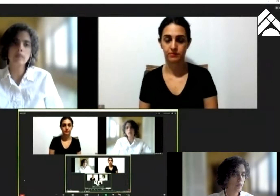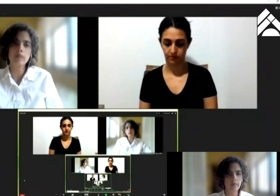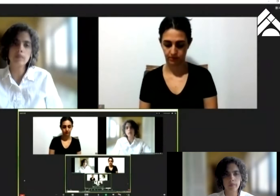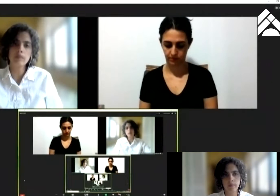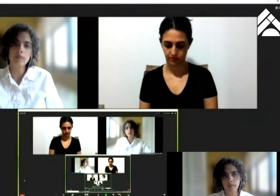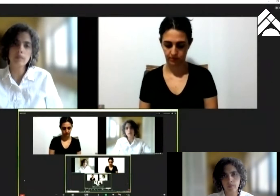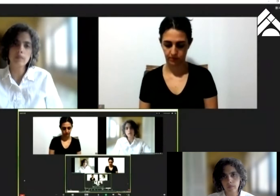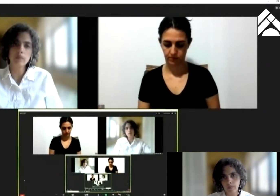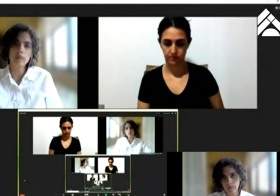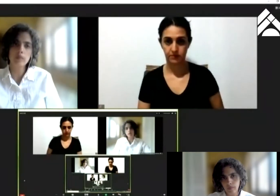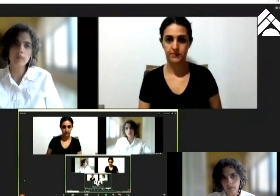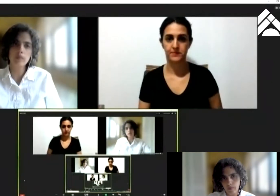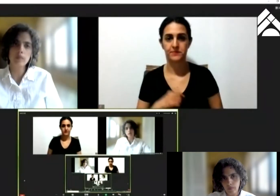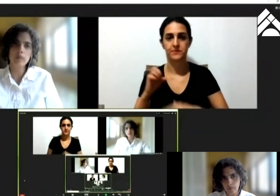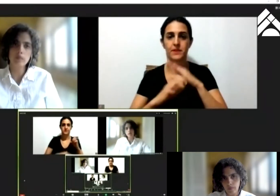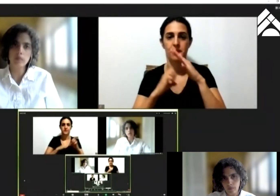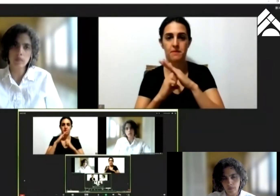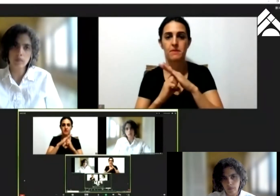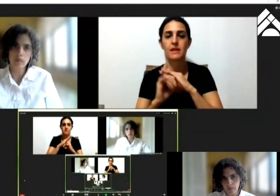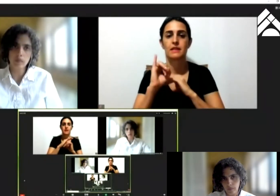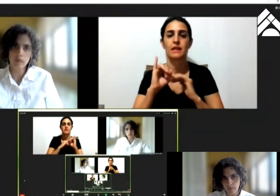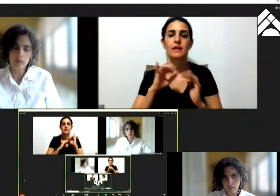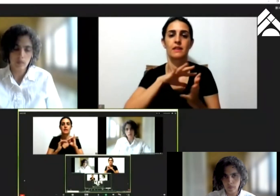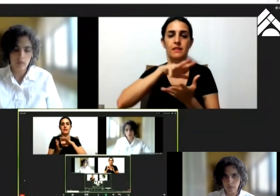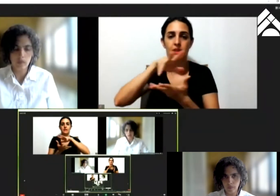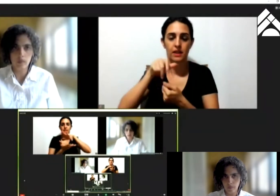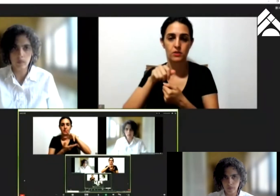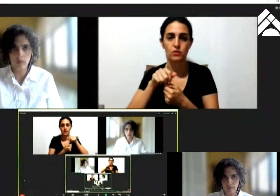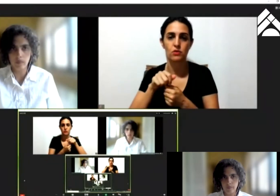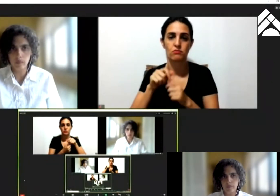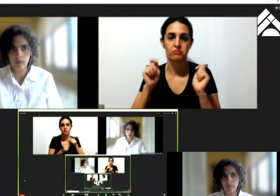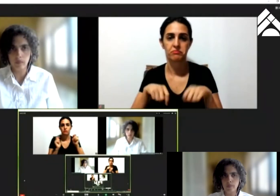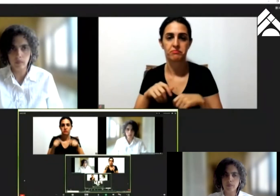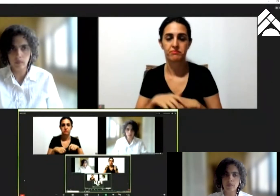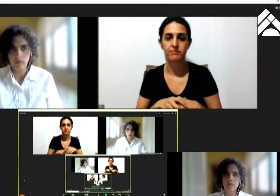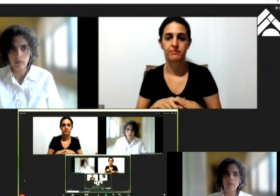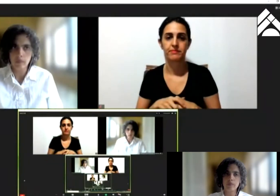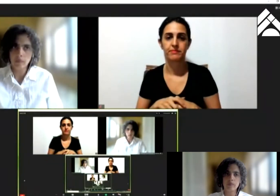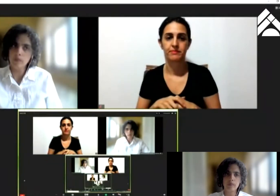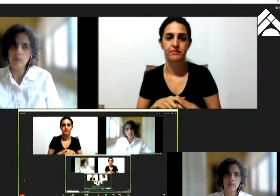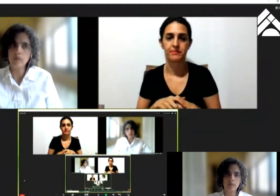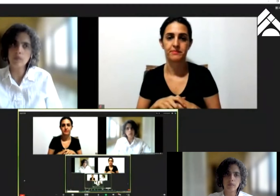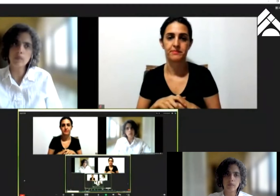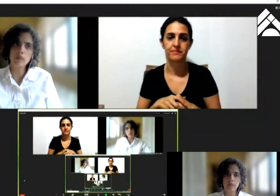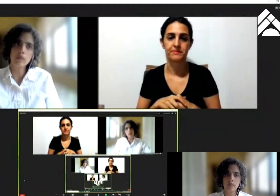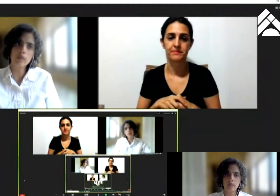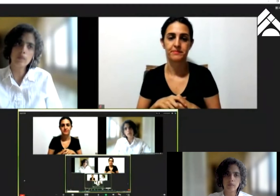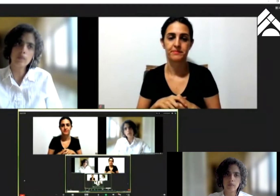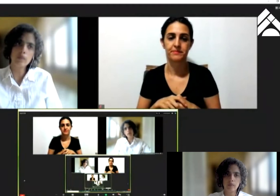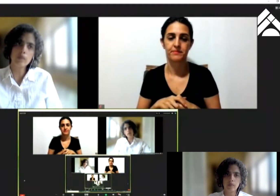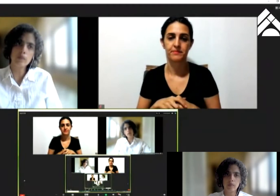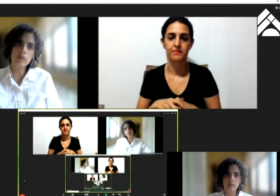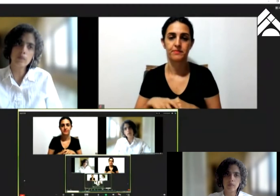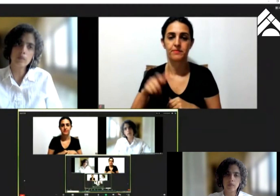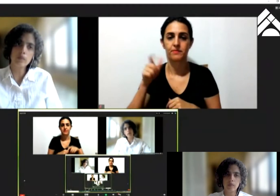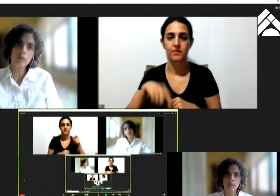you ensure universal values like human rights, environmental standards, the protection of